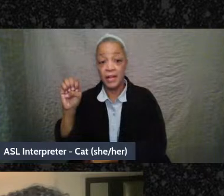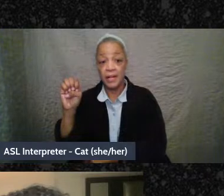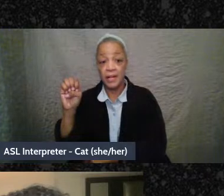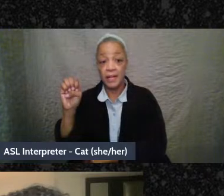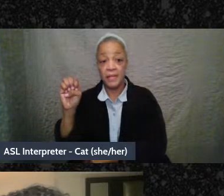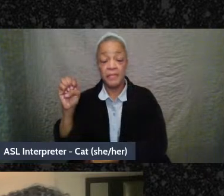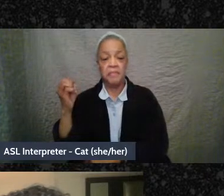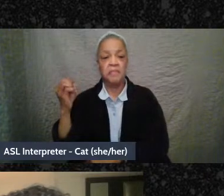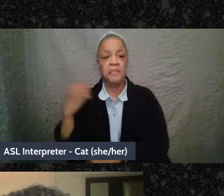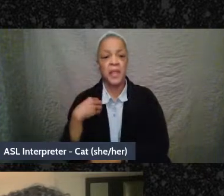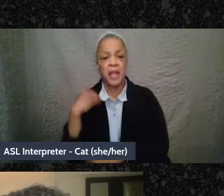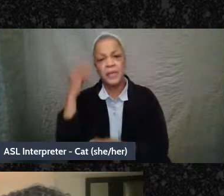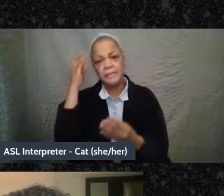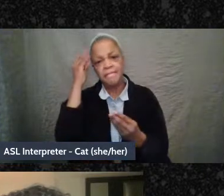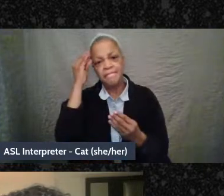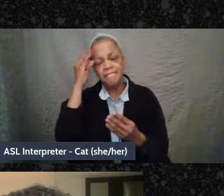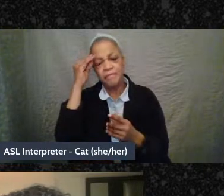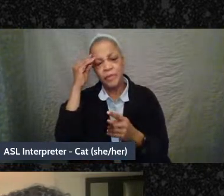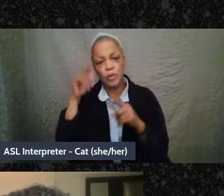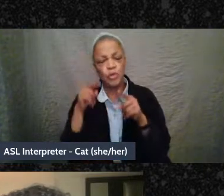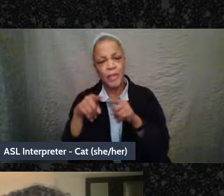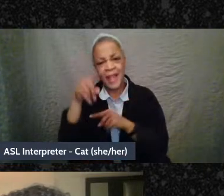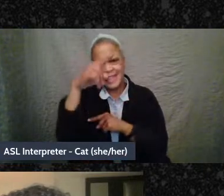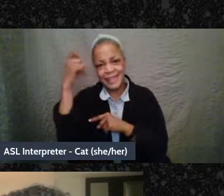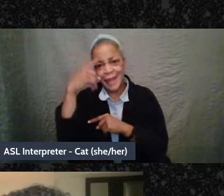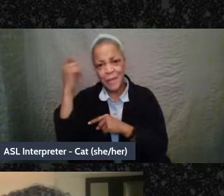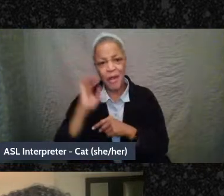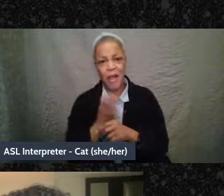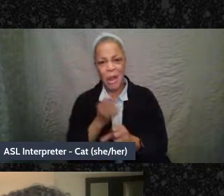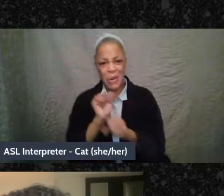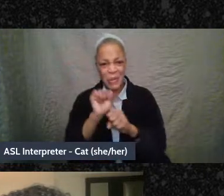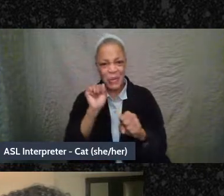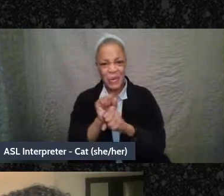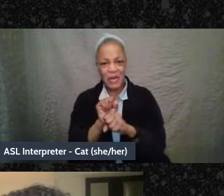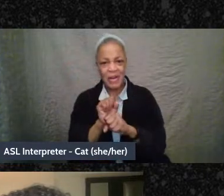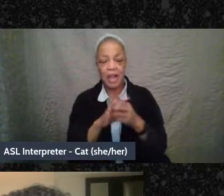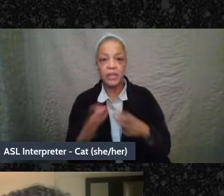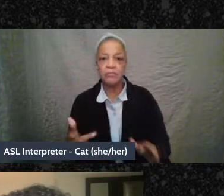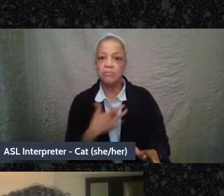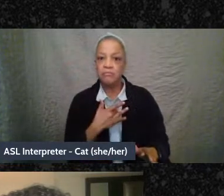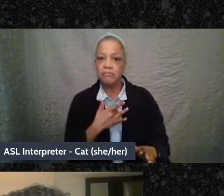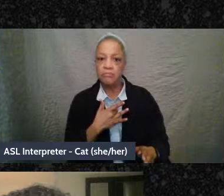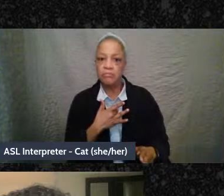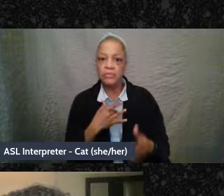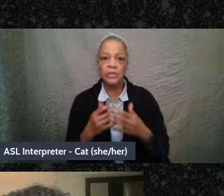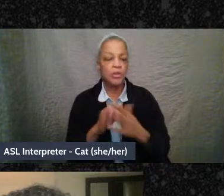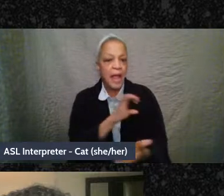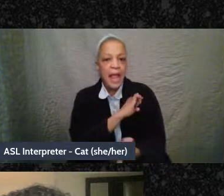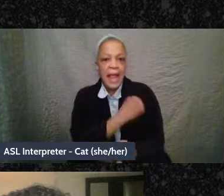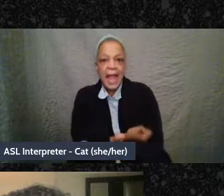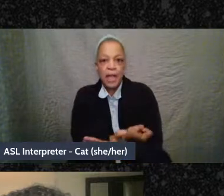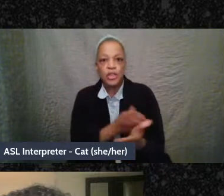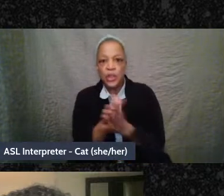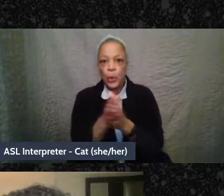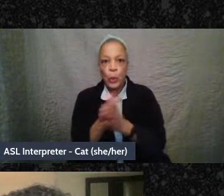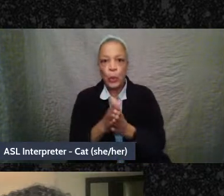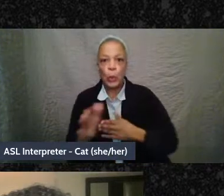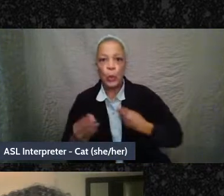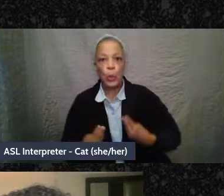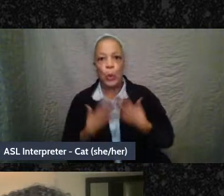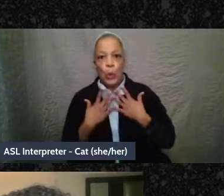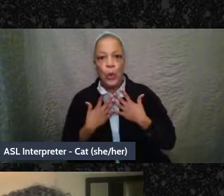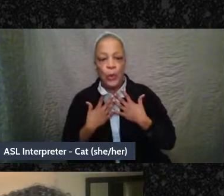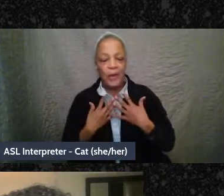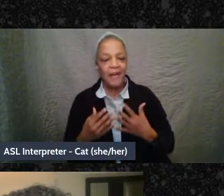I was like grounded in that summer and the work we were doing and moved by so much, by the energy that we had. And I